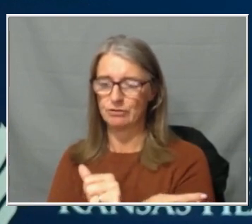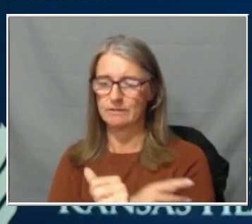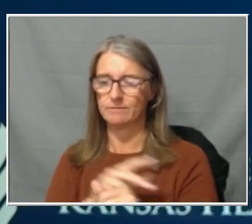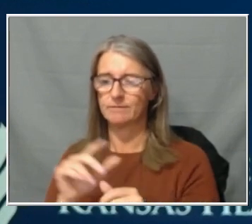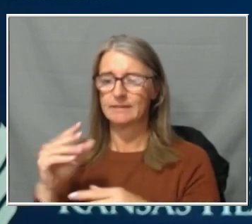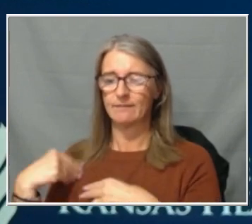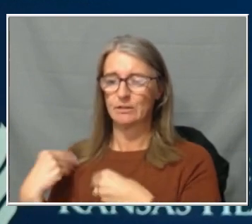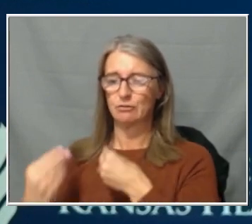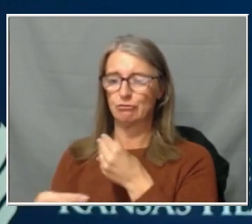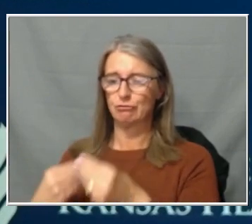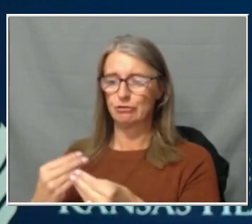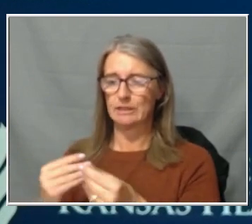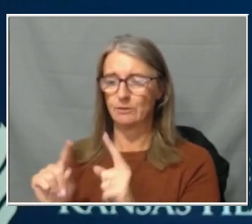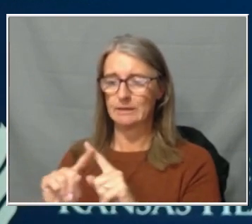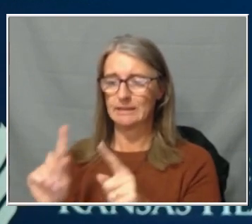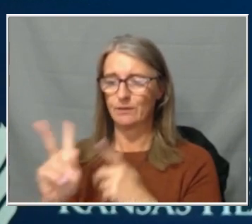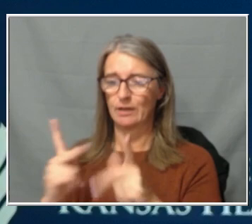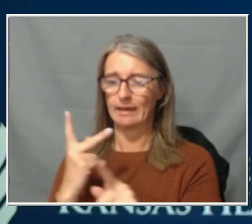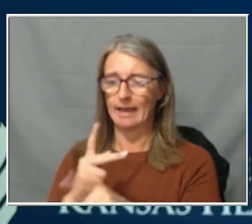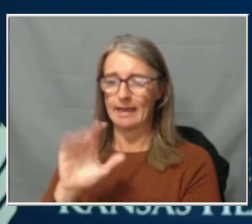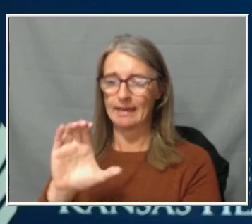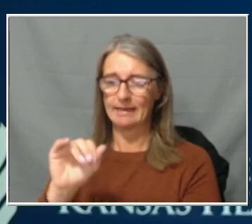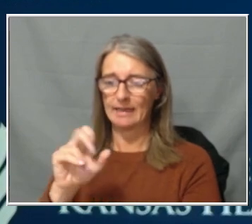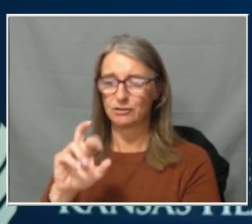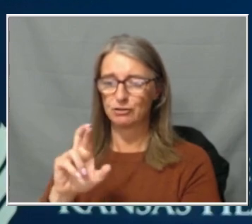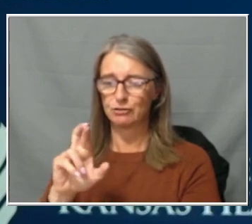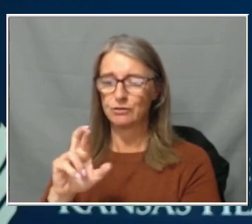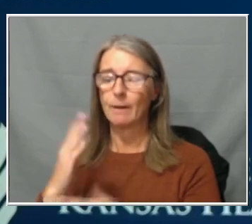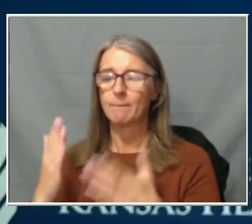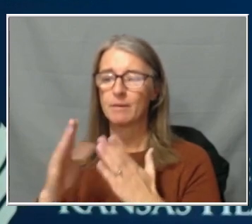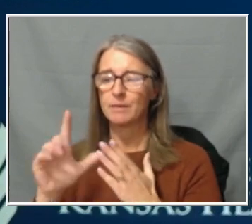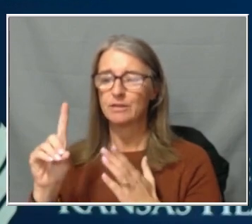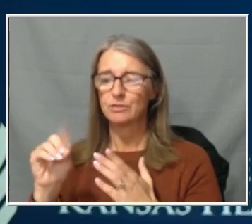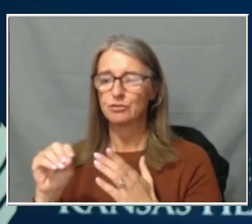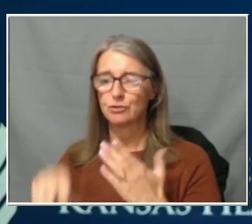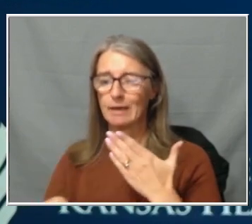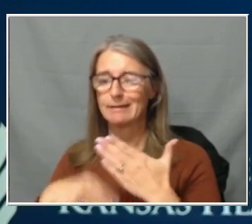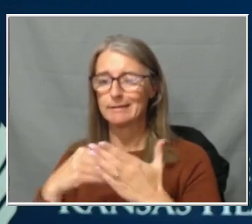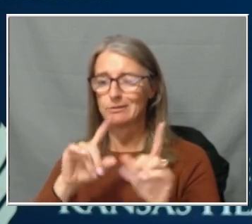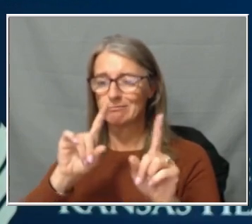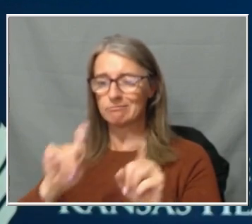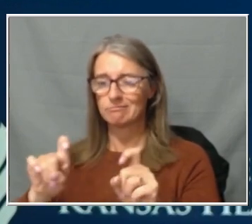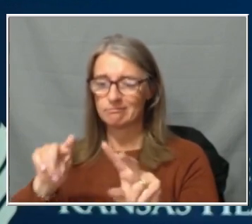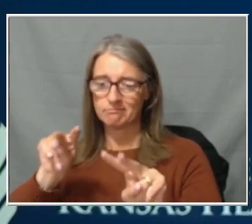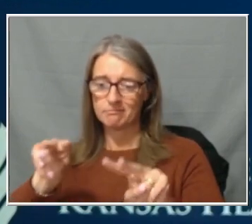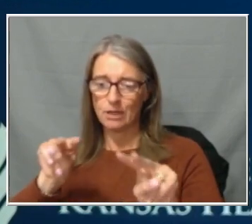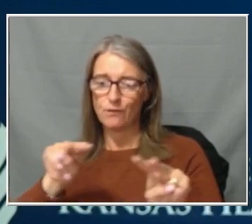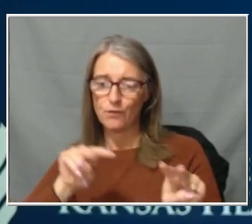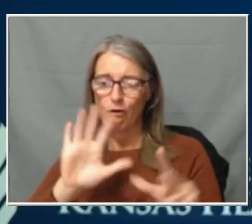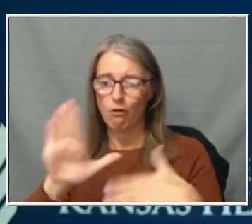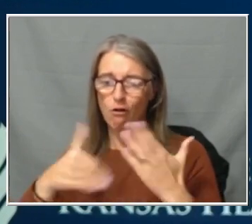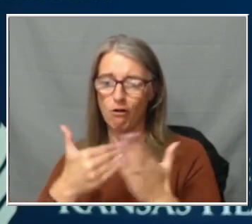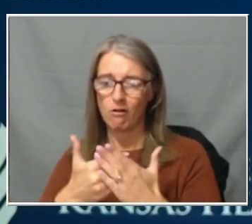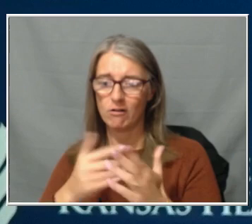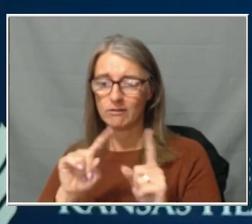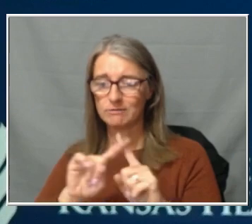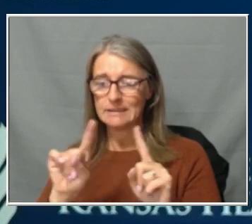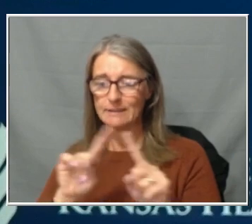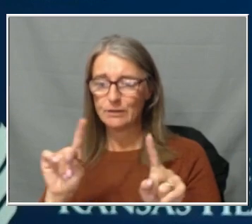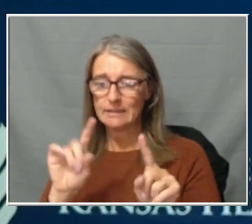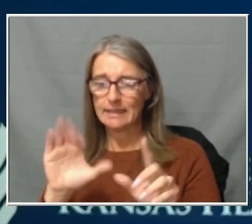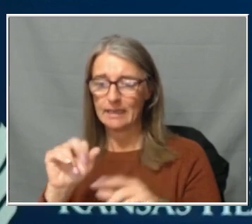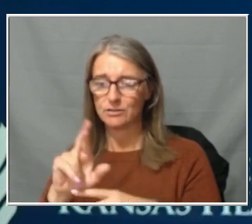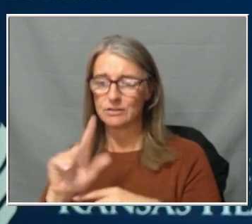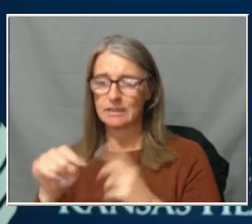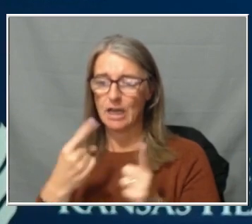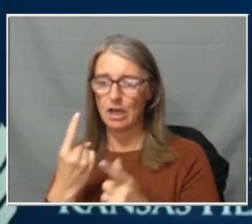associated with a different type of cancer, we may do additional testing to monitor for other cancers besides just melanoma itself.